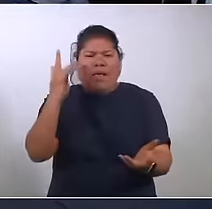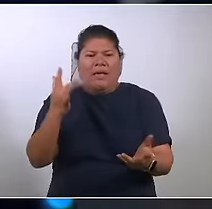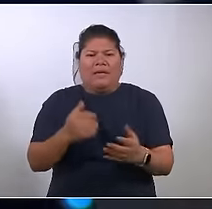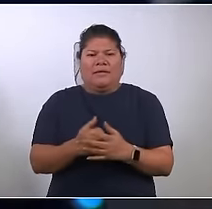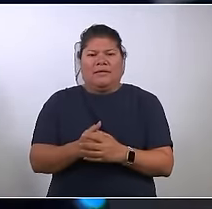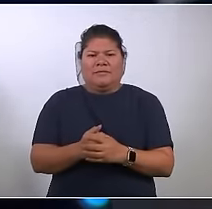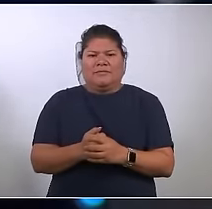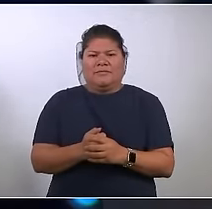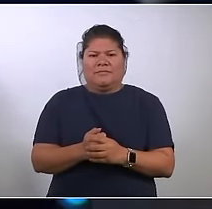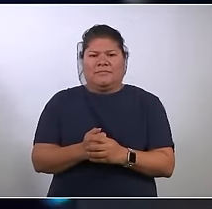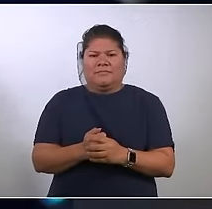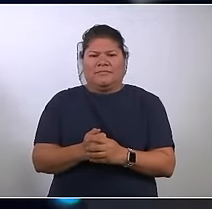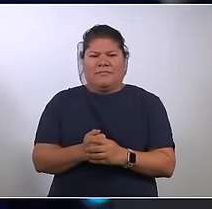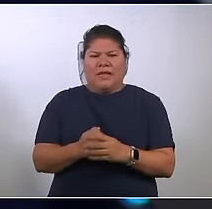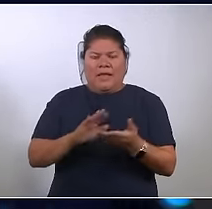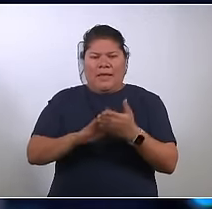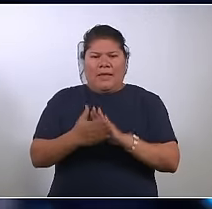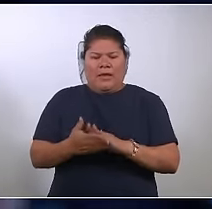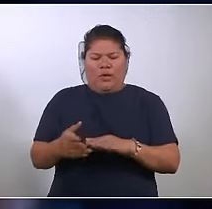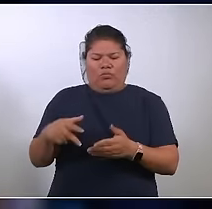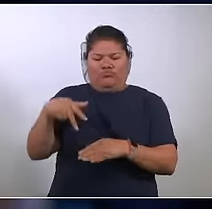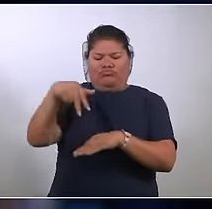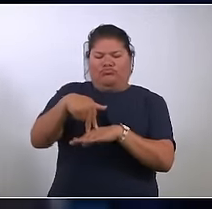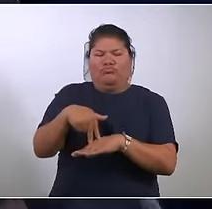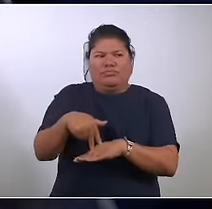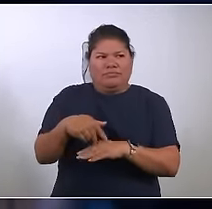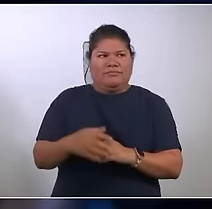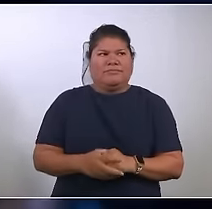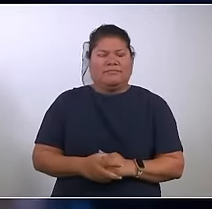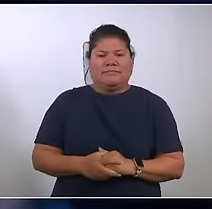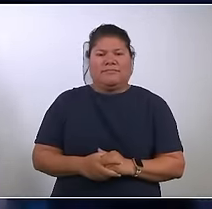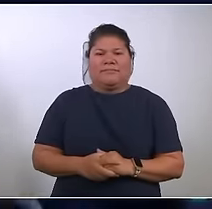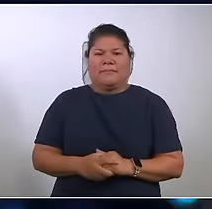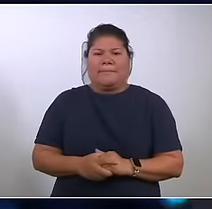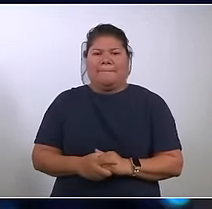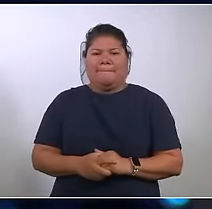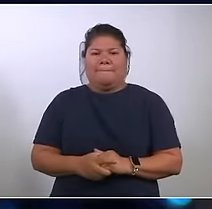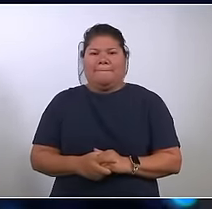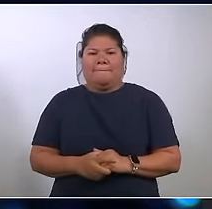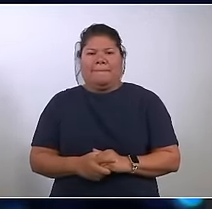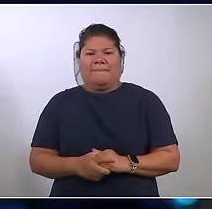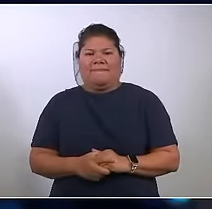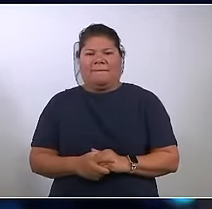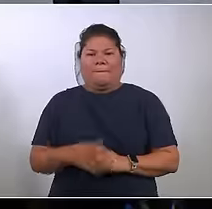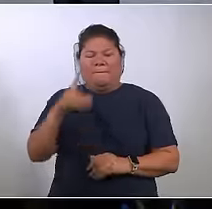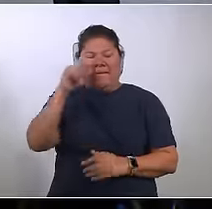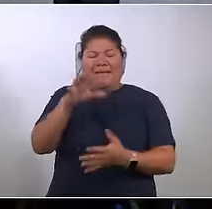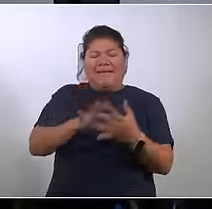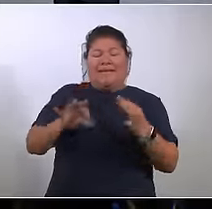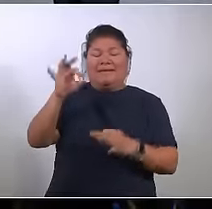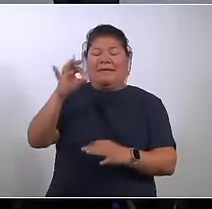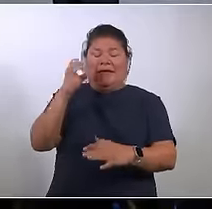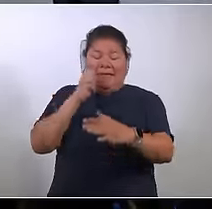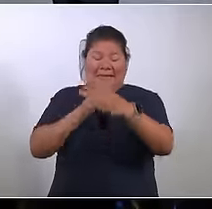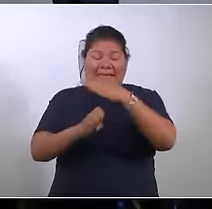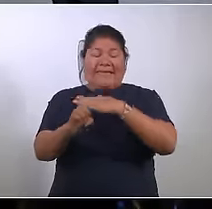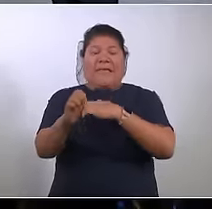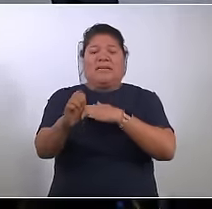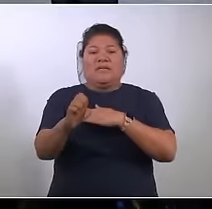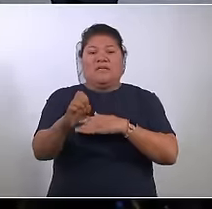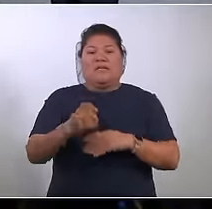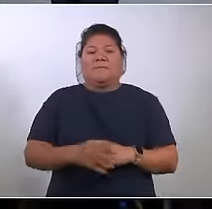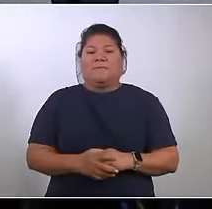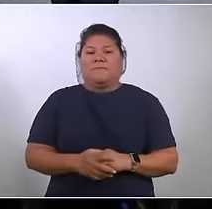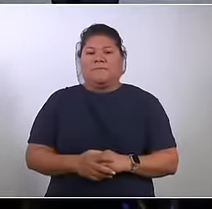déjeme felt por qué. At peace when he stepped up here. Porque hubo paz cuando vino aquí. Because it was the spirit of Elisha. Porque fue